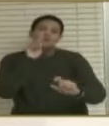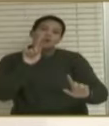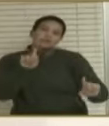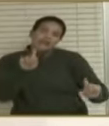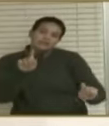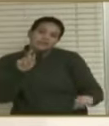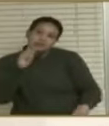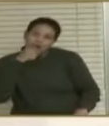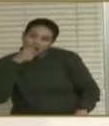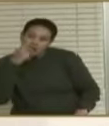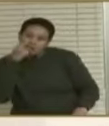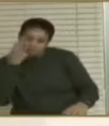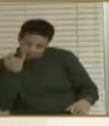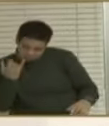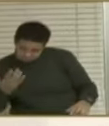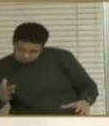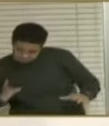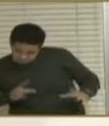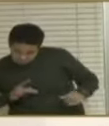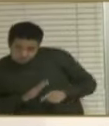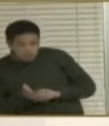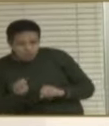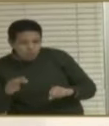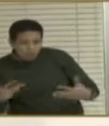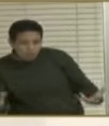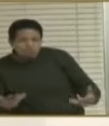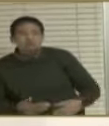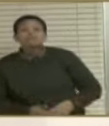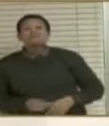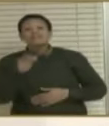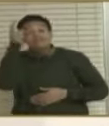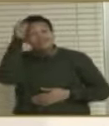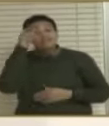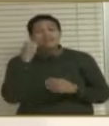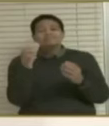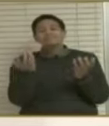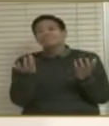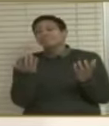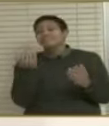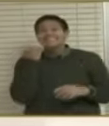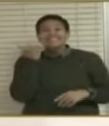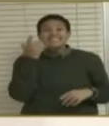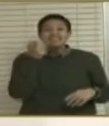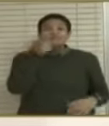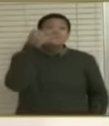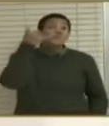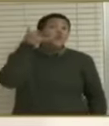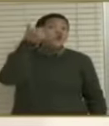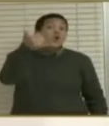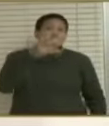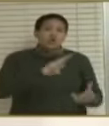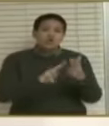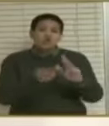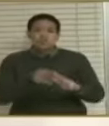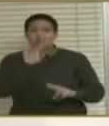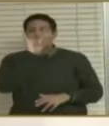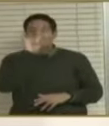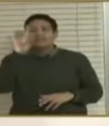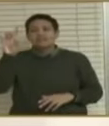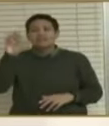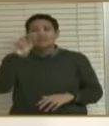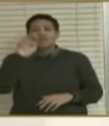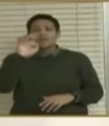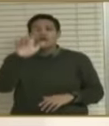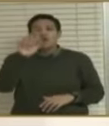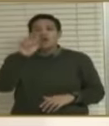collected. Alternately, and perhaps more conveniently, if you call the number 888-1-LOVE